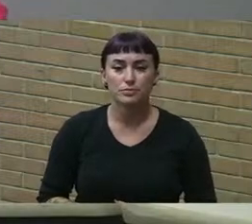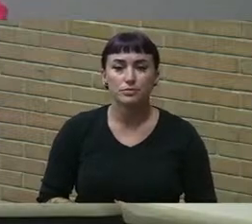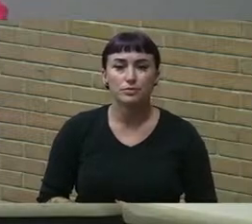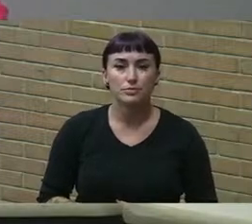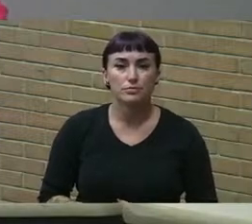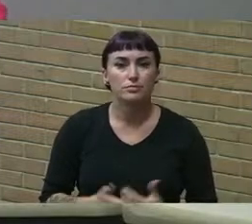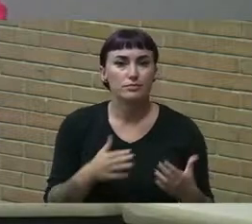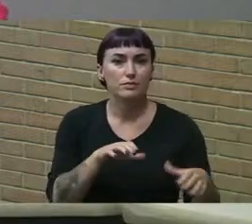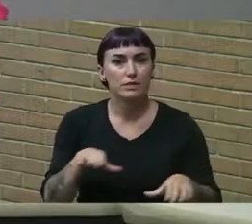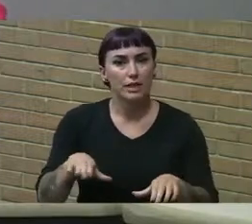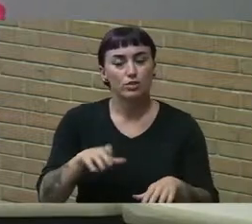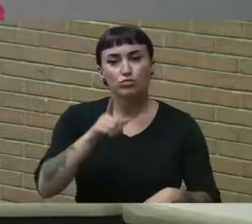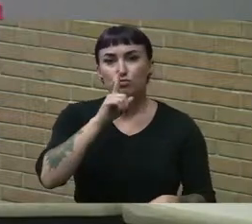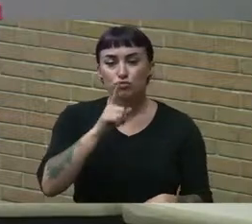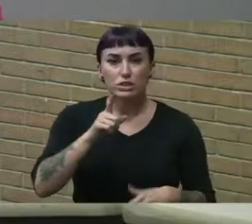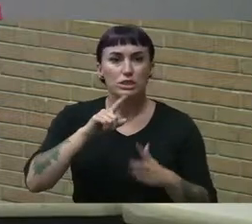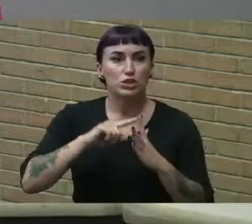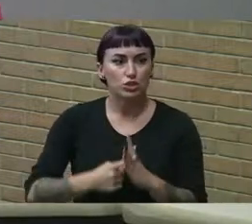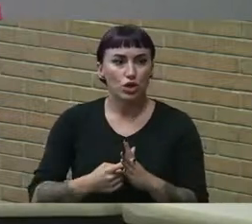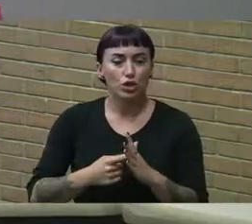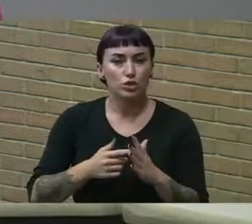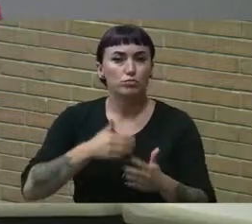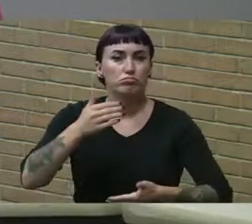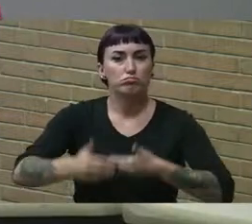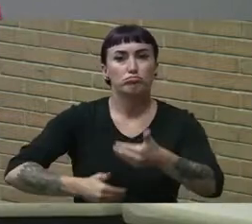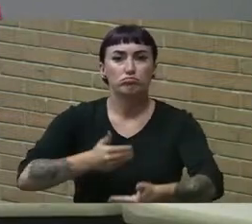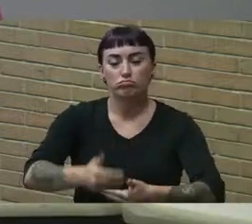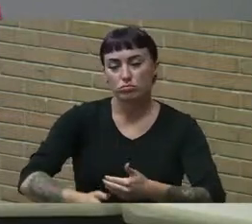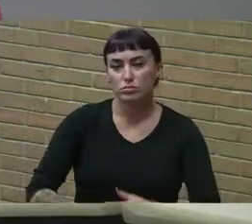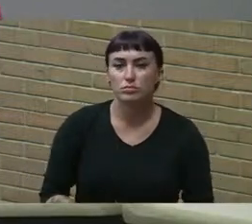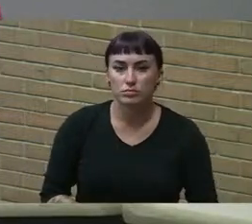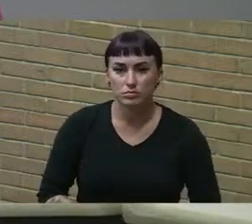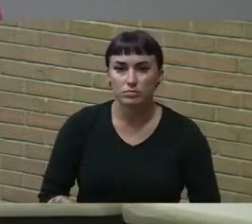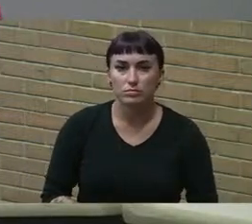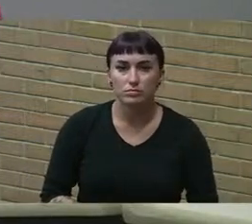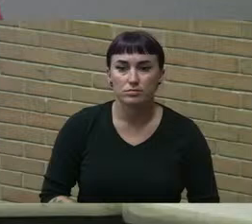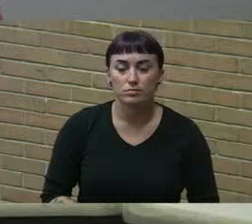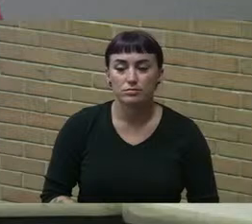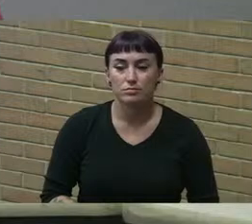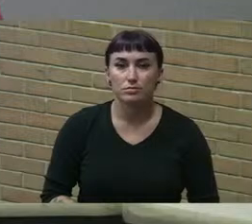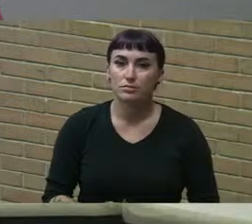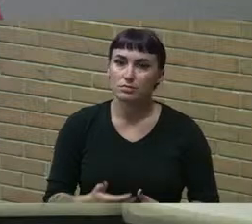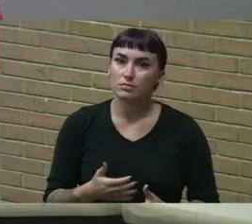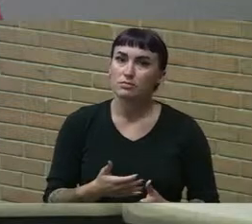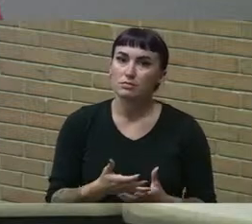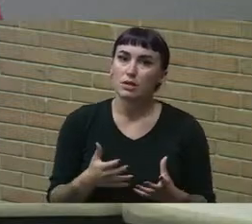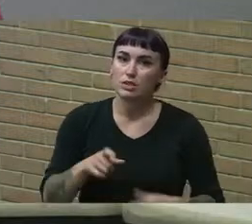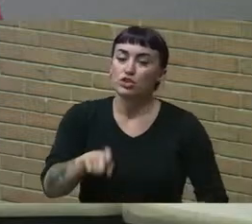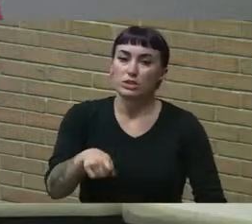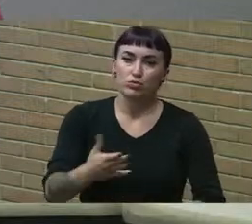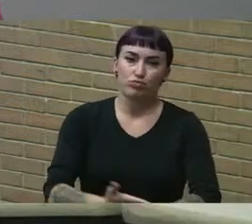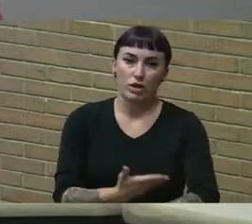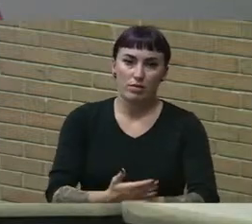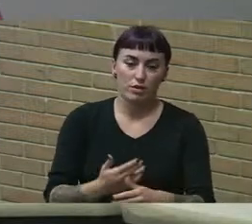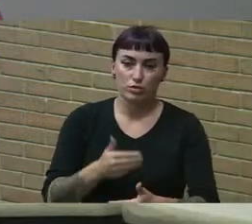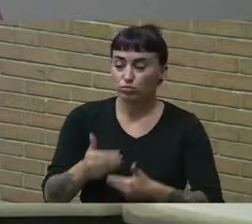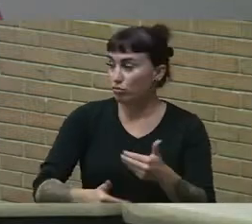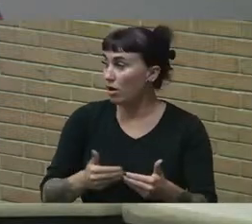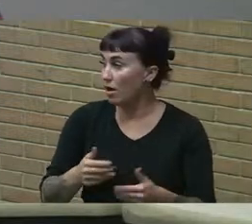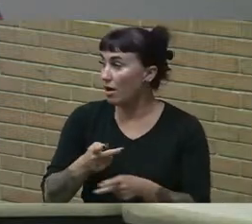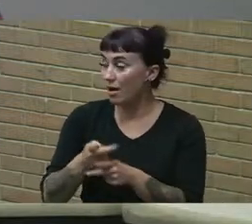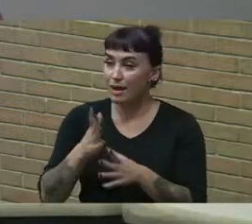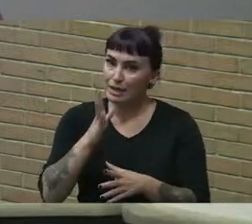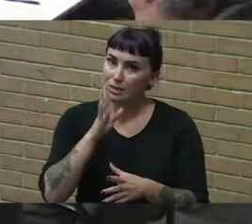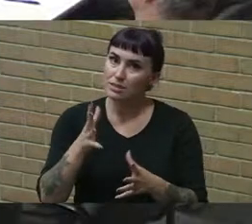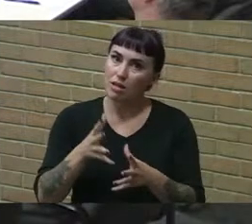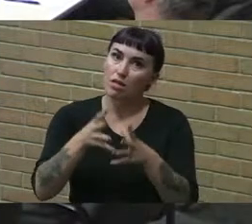the action is really starting to move along on the much needed renovation process. But it's a